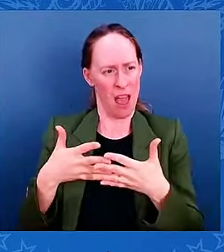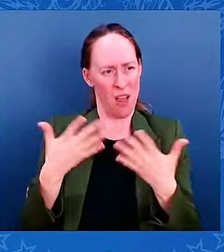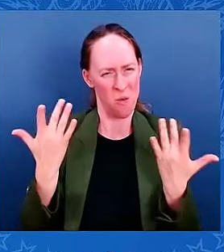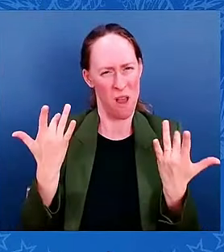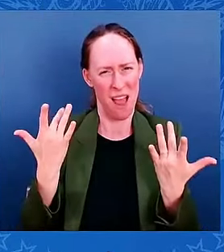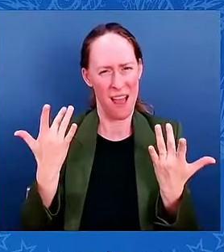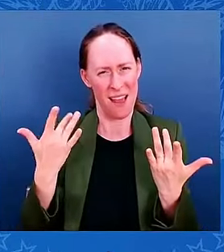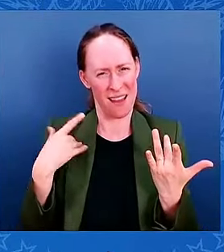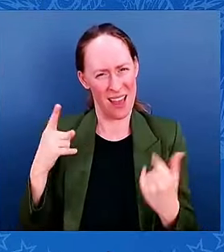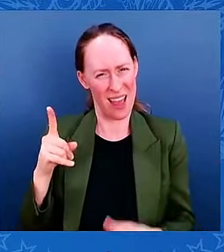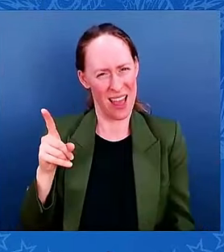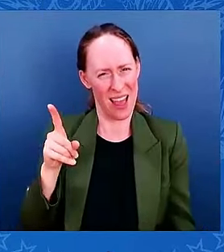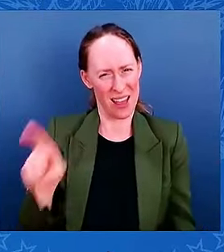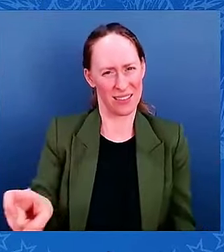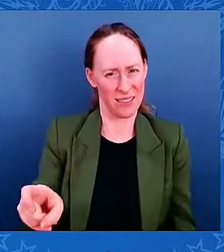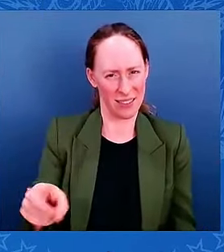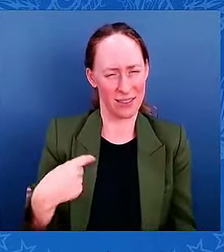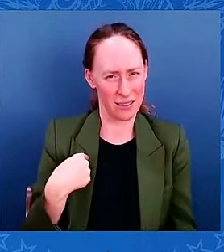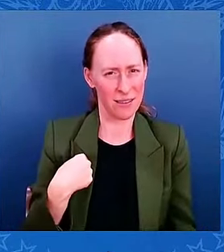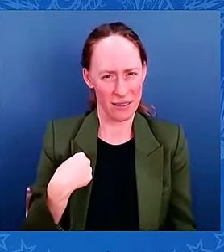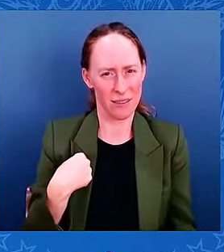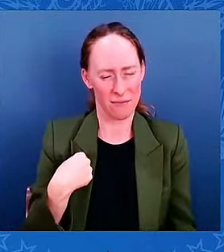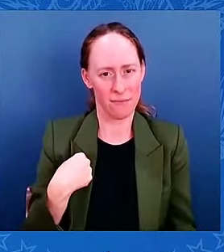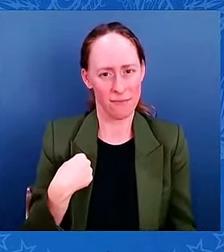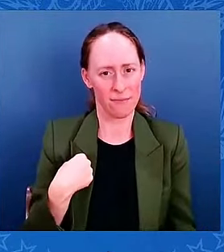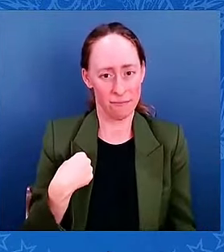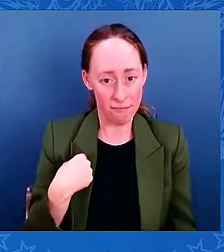the most qualified workers in the world.